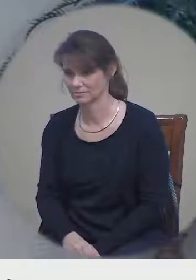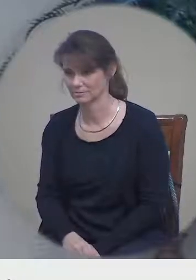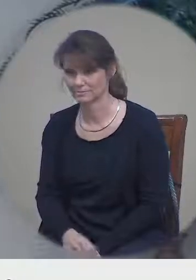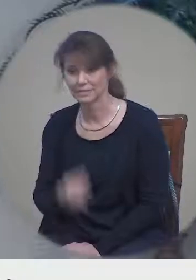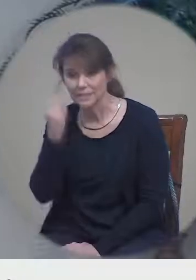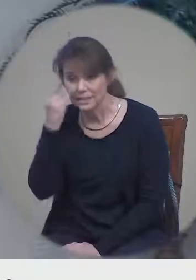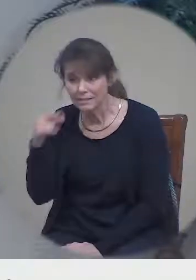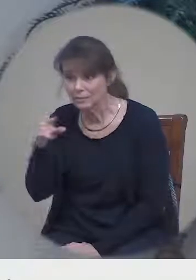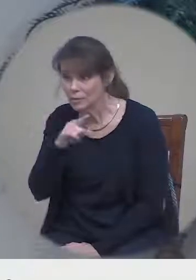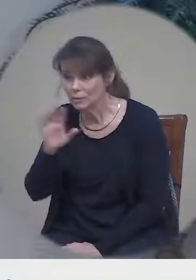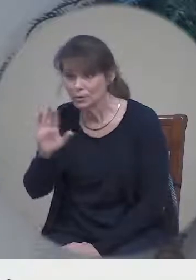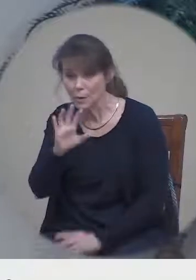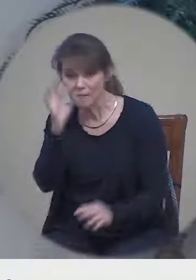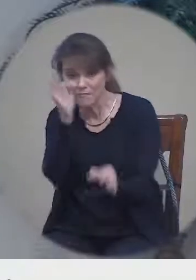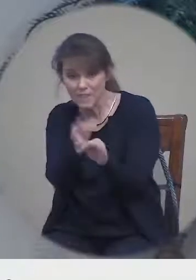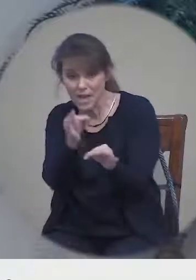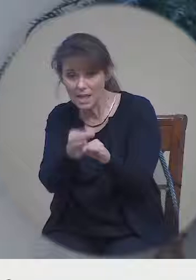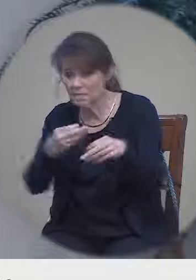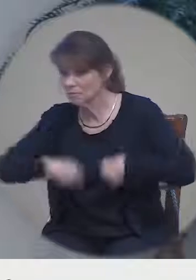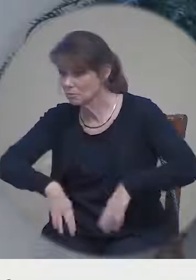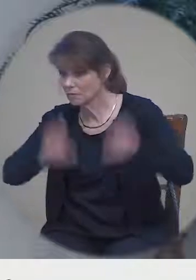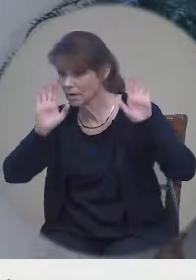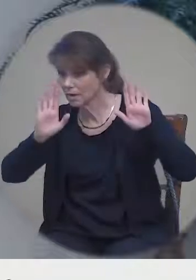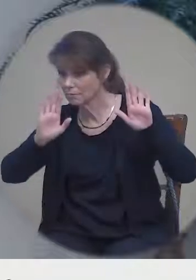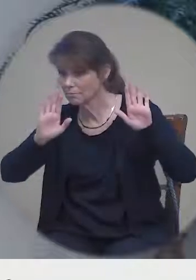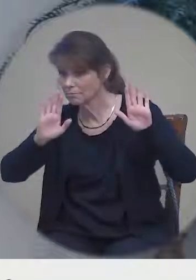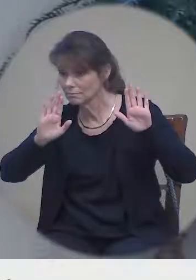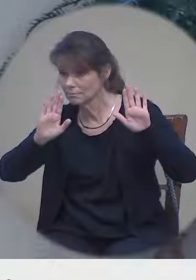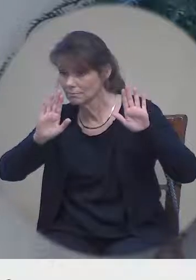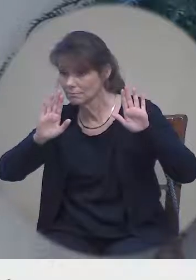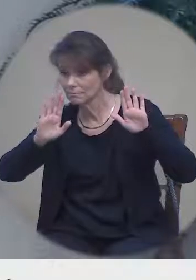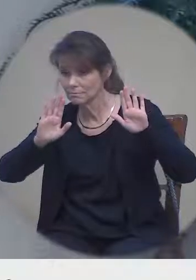what? It's too late.